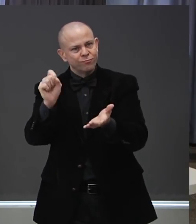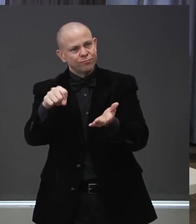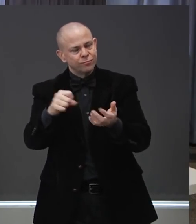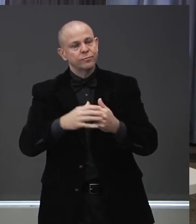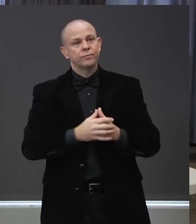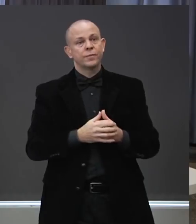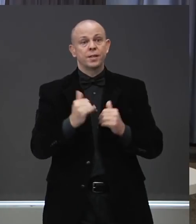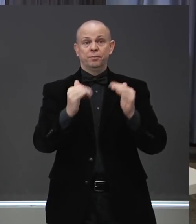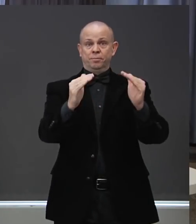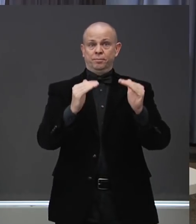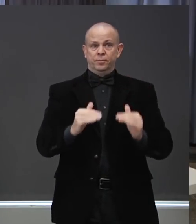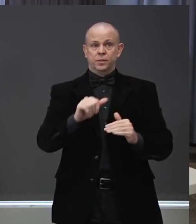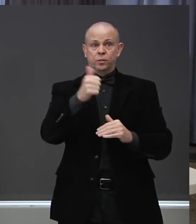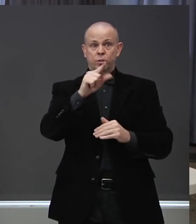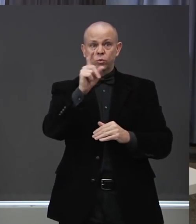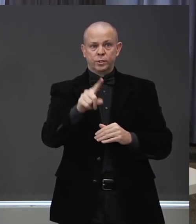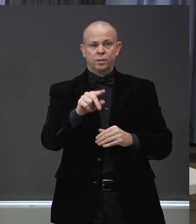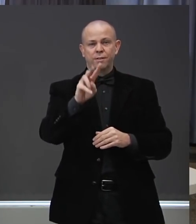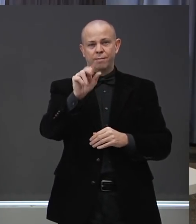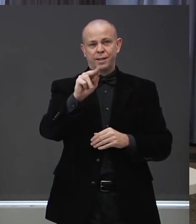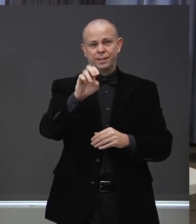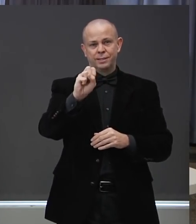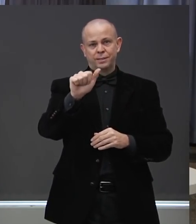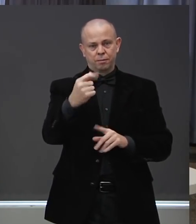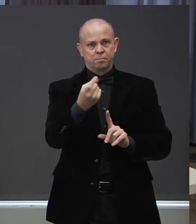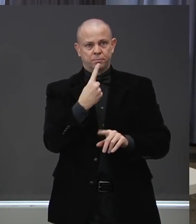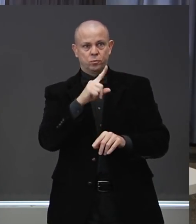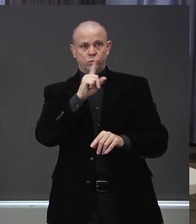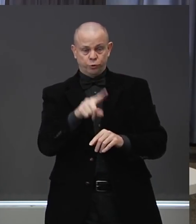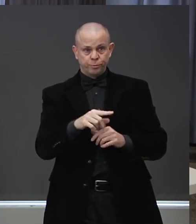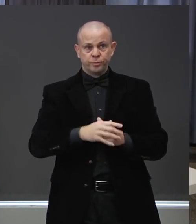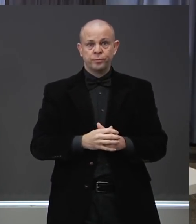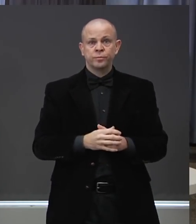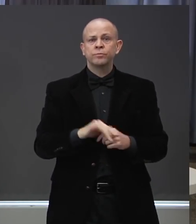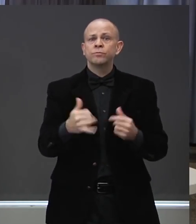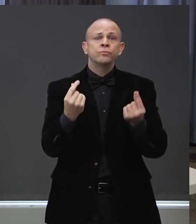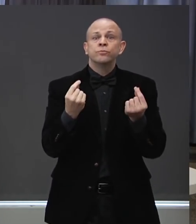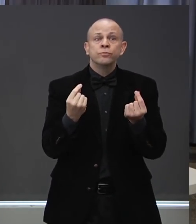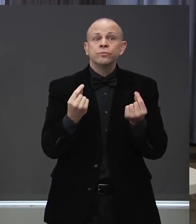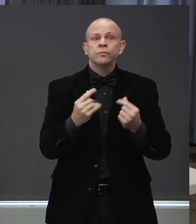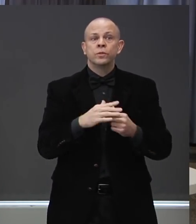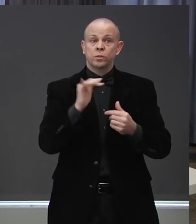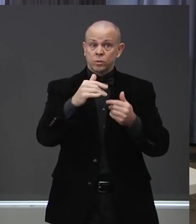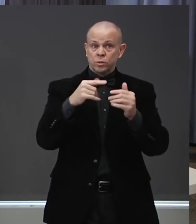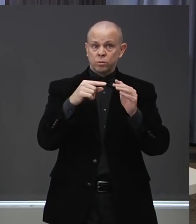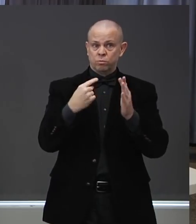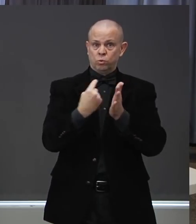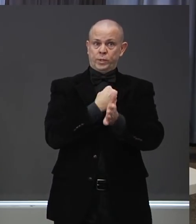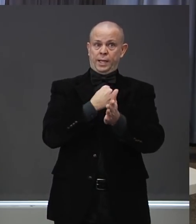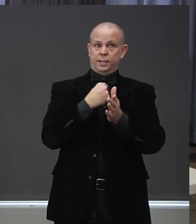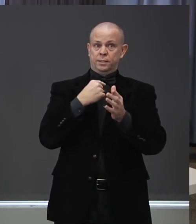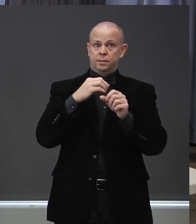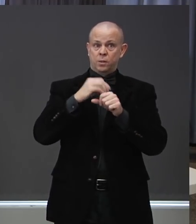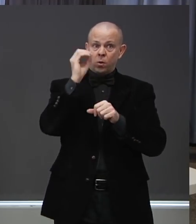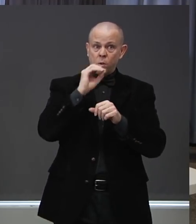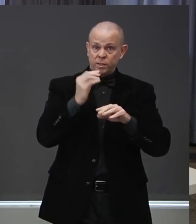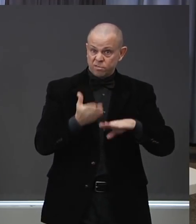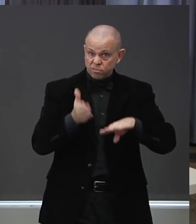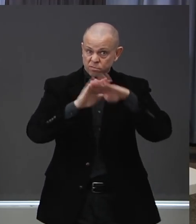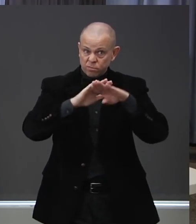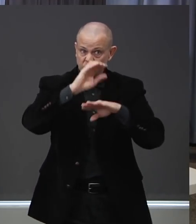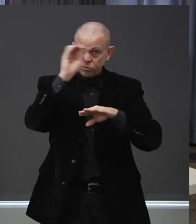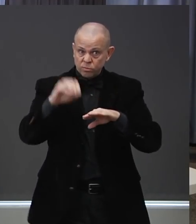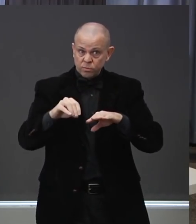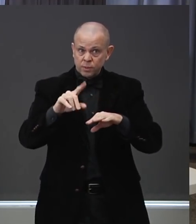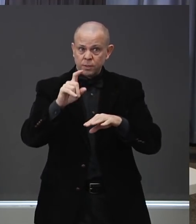What is being done to address the rise in youth suicides in Oregon? Well, Vanessa, we haven't seen a rise in